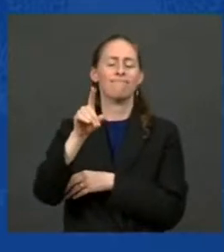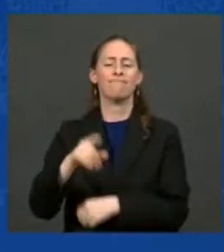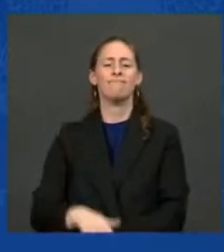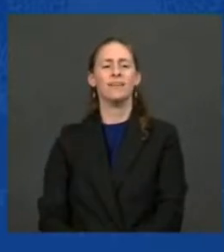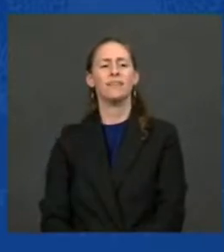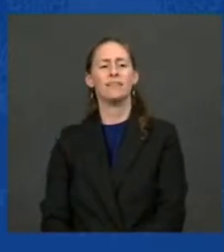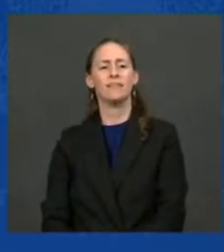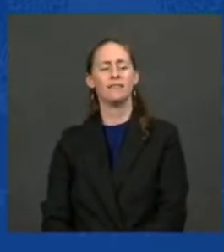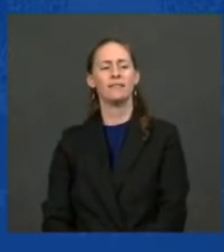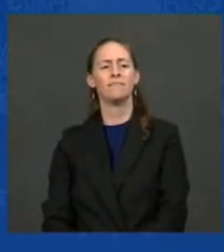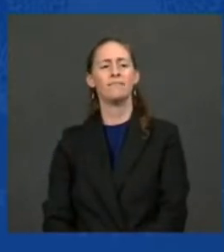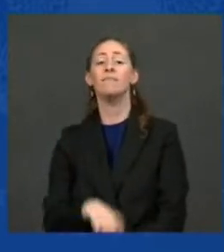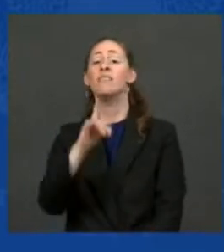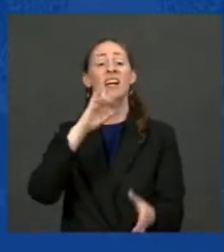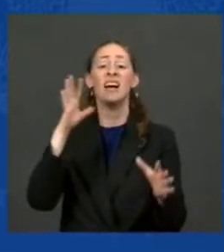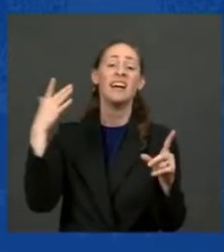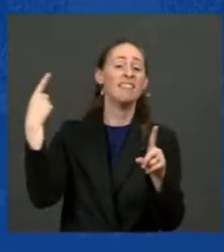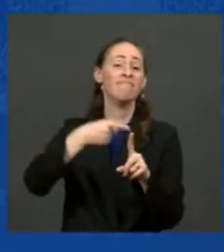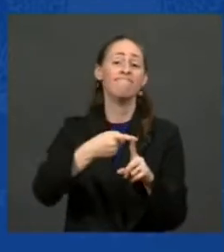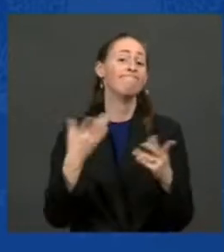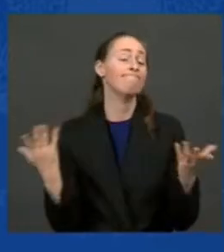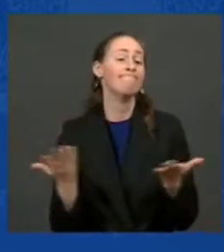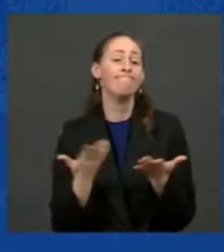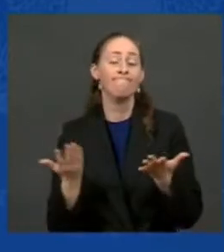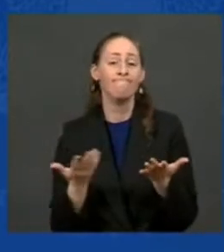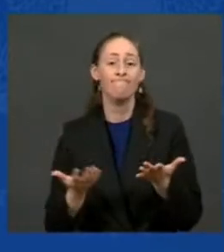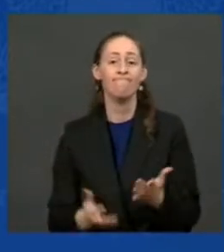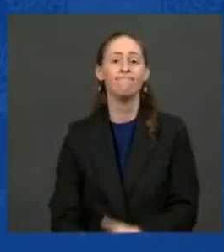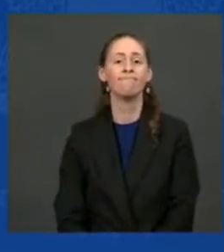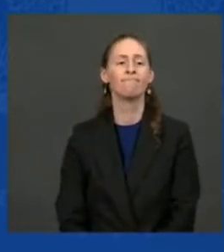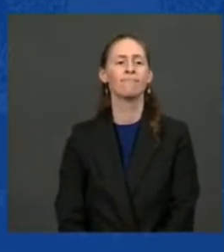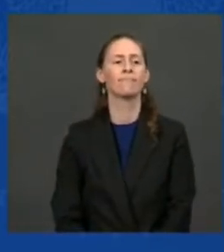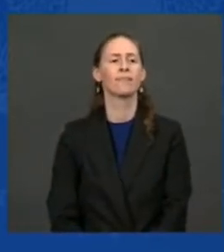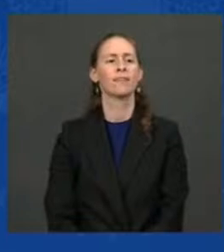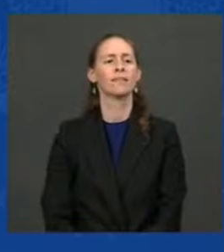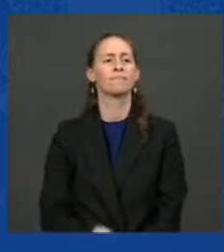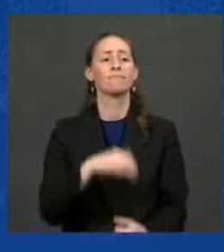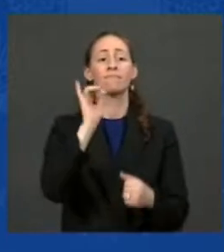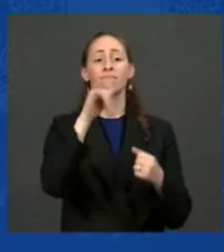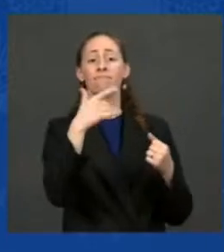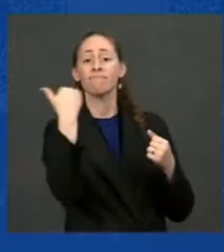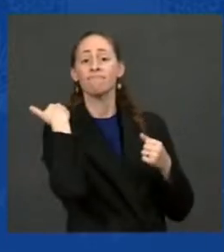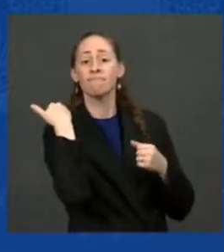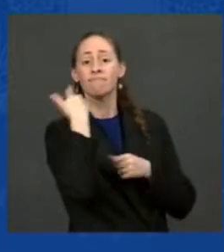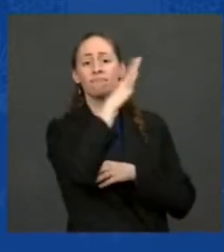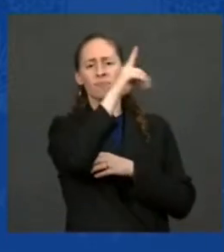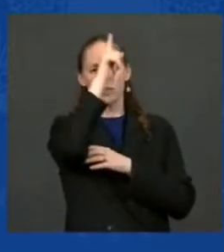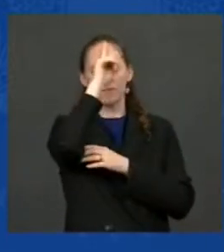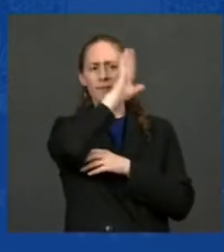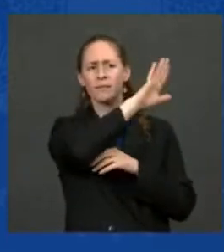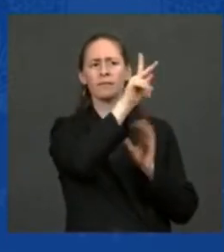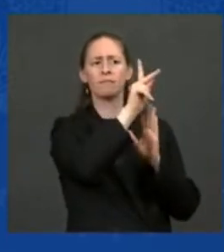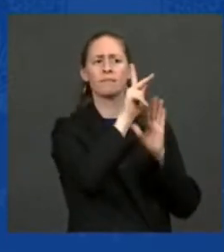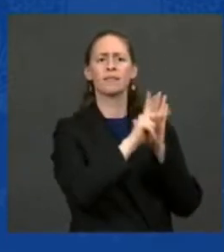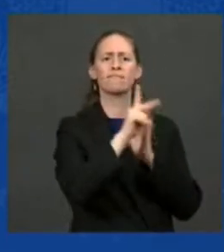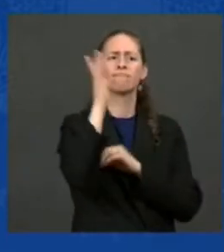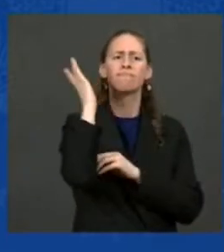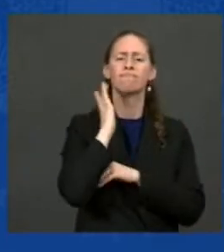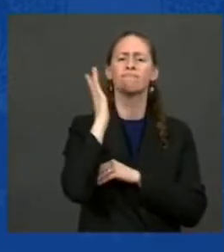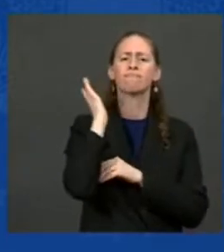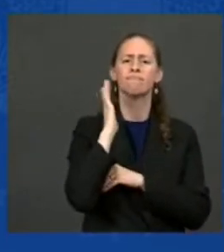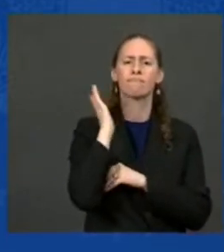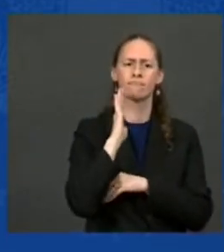important, it denied the entire German policy the ability to